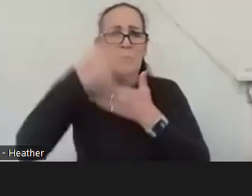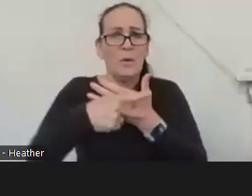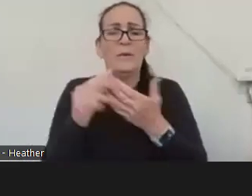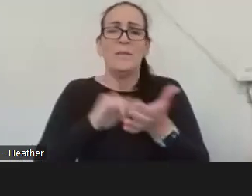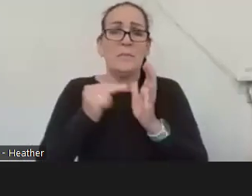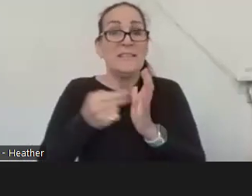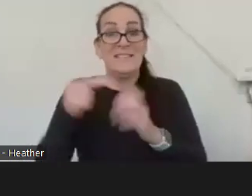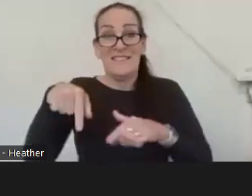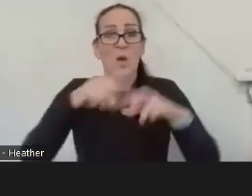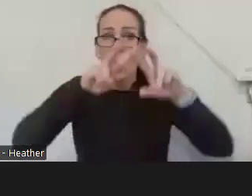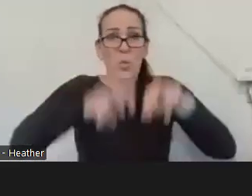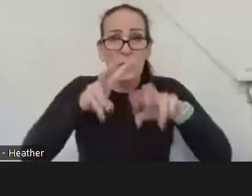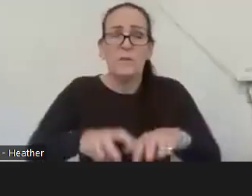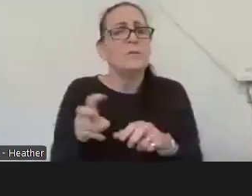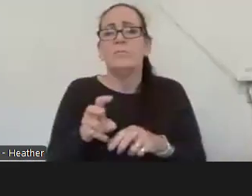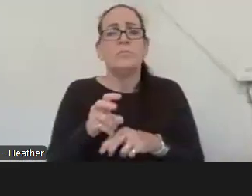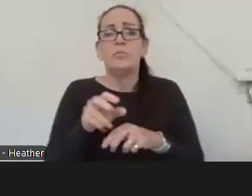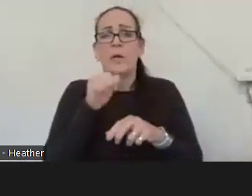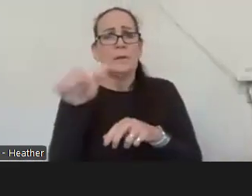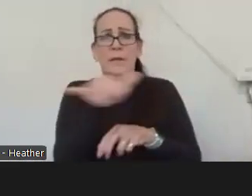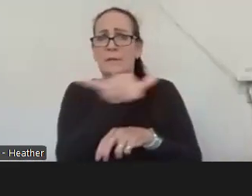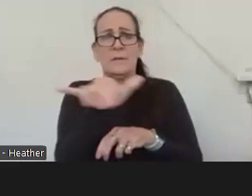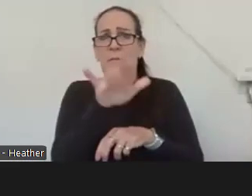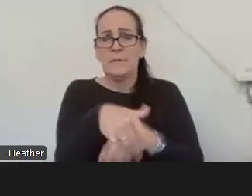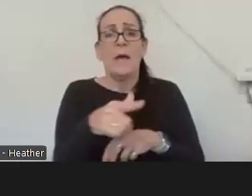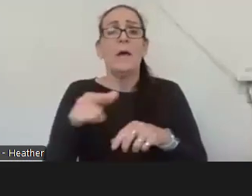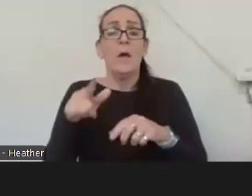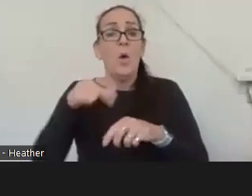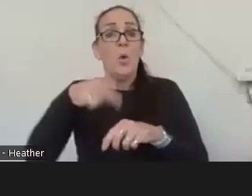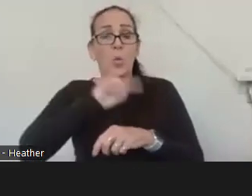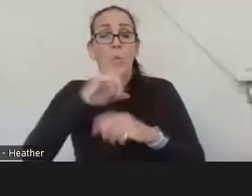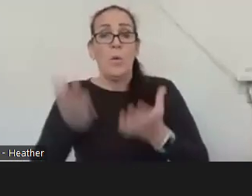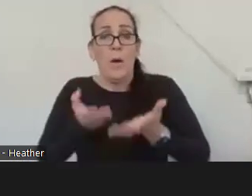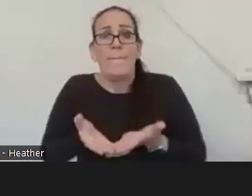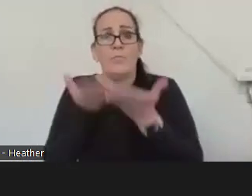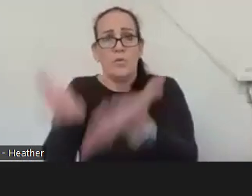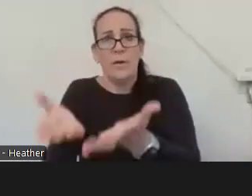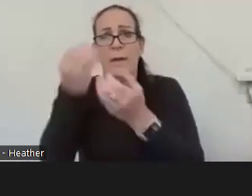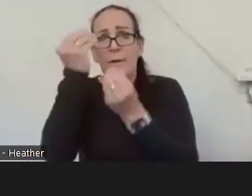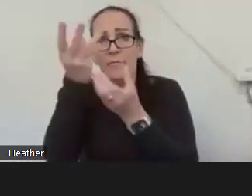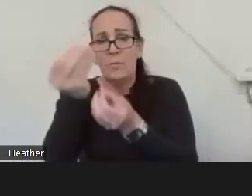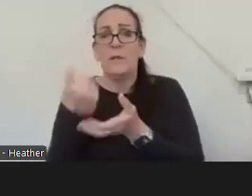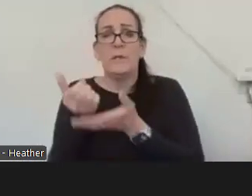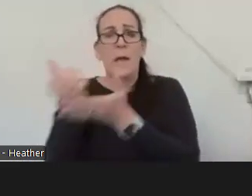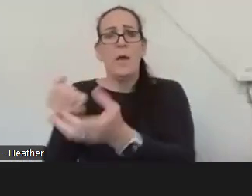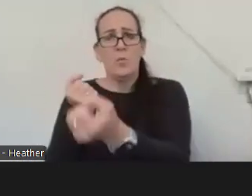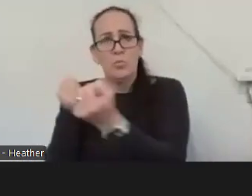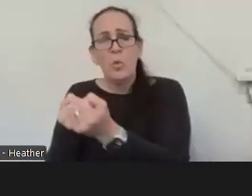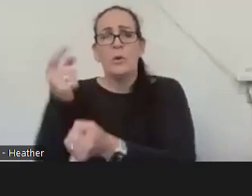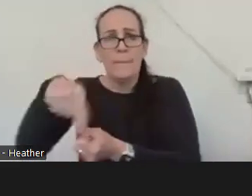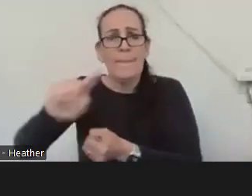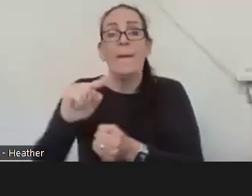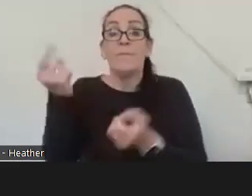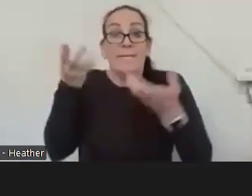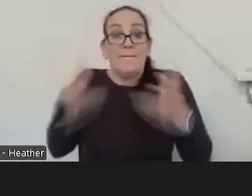people that are doing great research on those topics. This is, how do we get something to people to try to use what we know has been helpful for caregivers in the past based